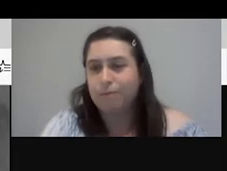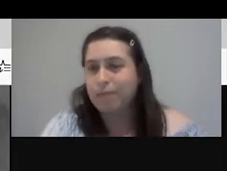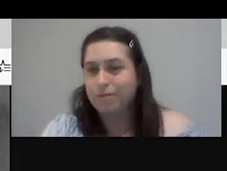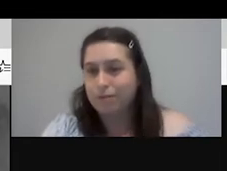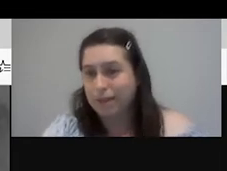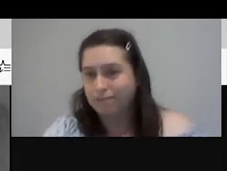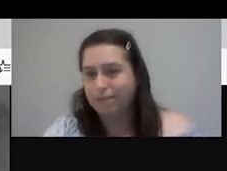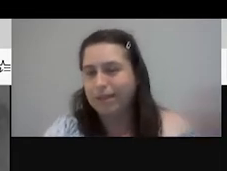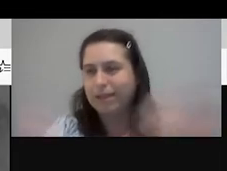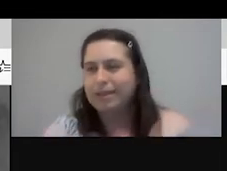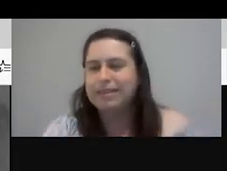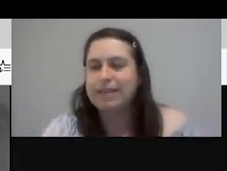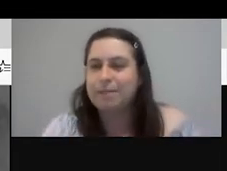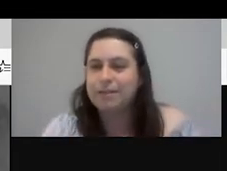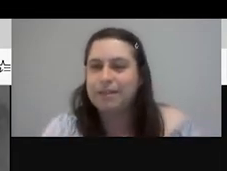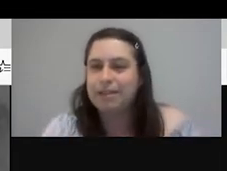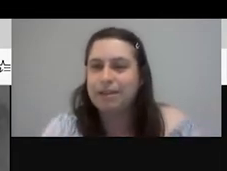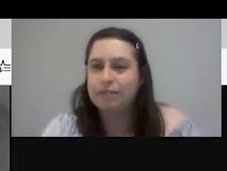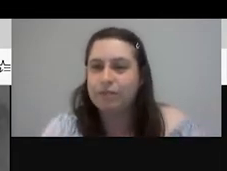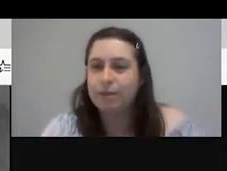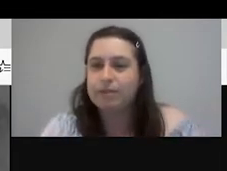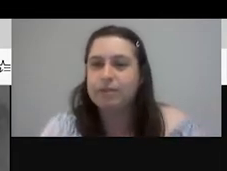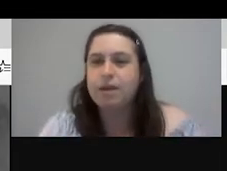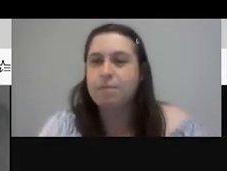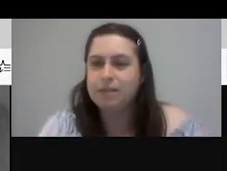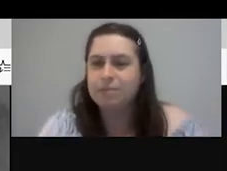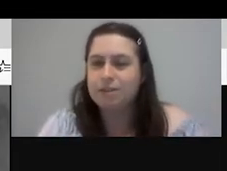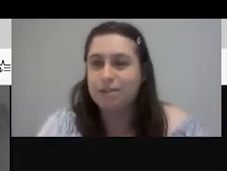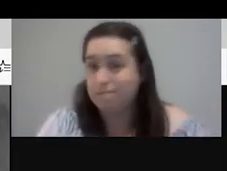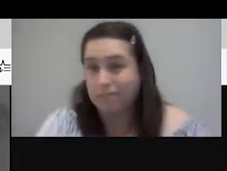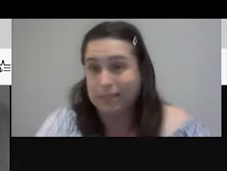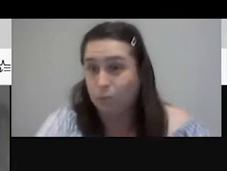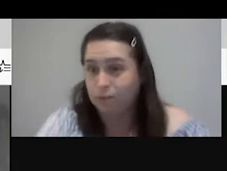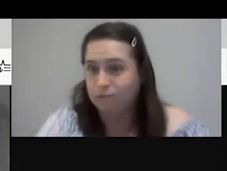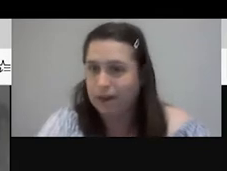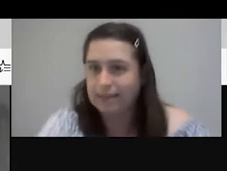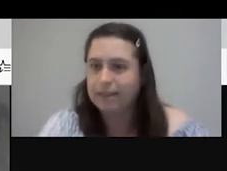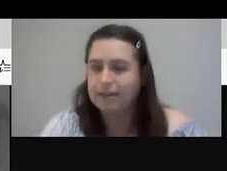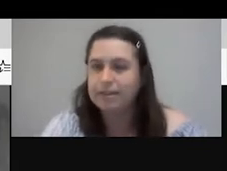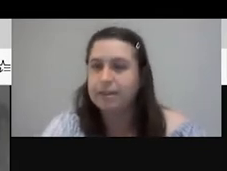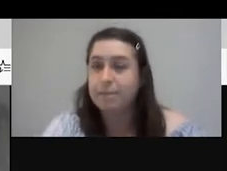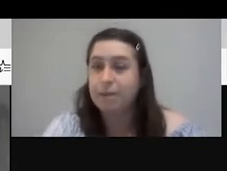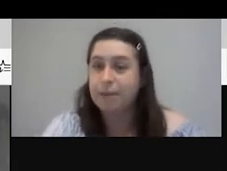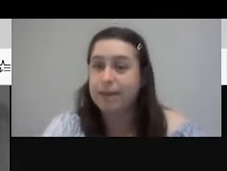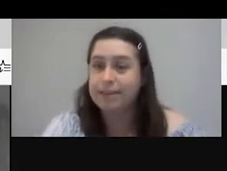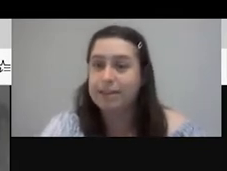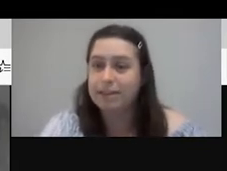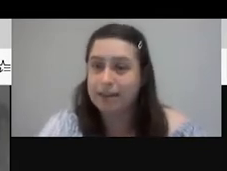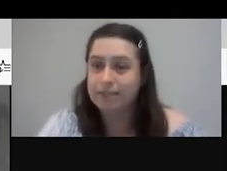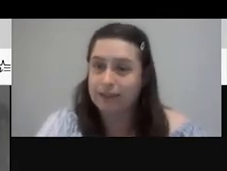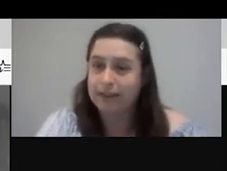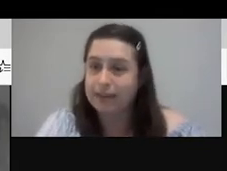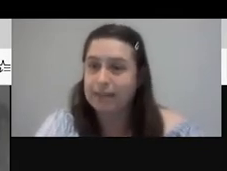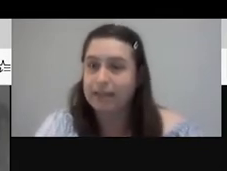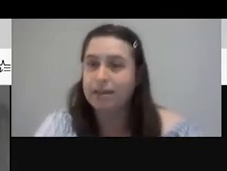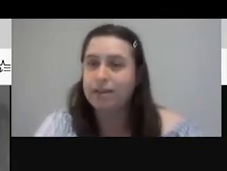before everything that's happened in the last few months, museums knew that this wasn't right and they needed to be making a change and